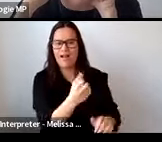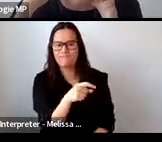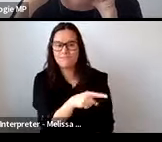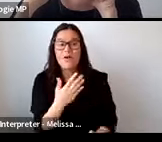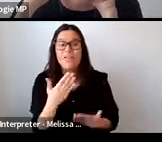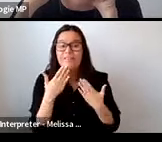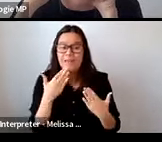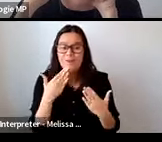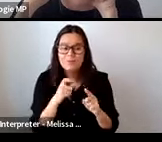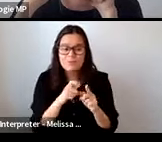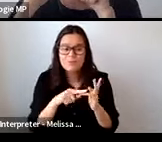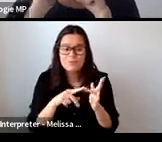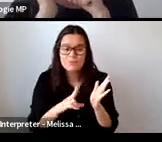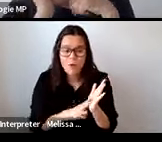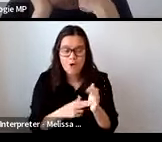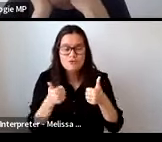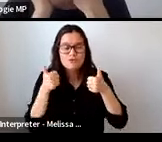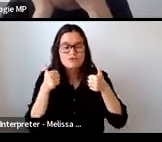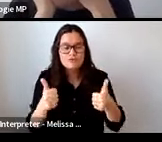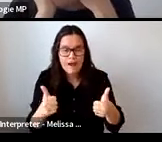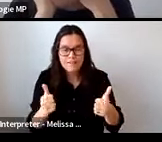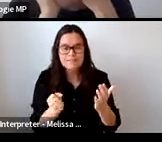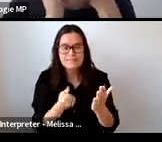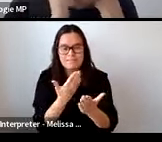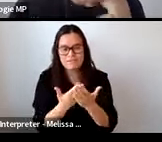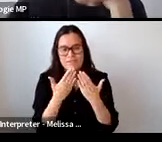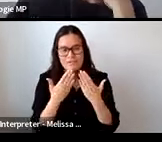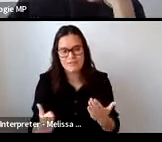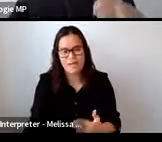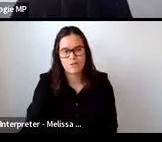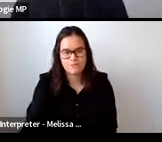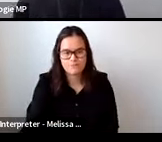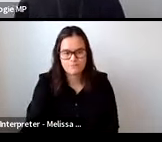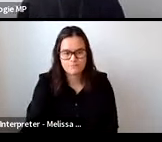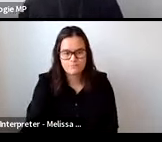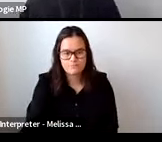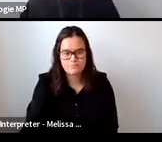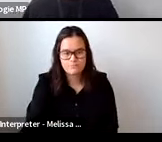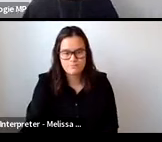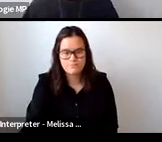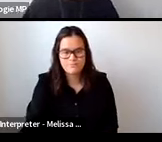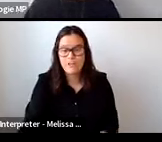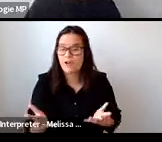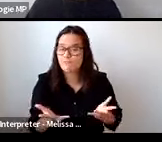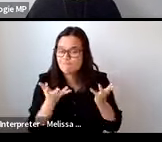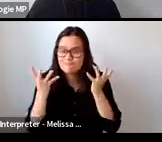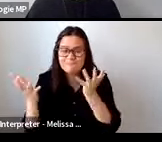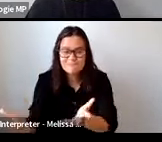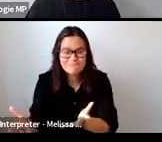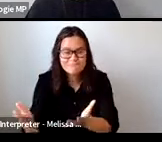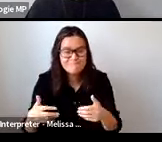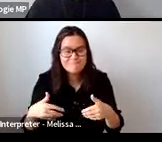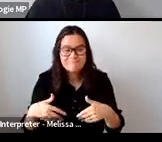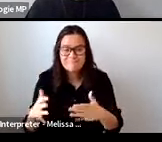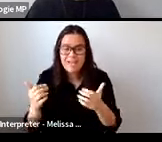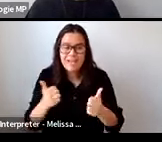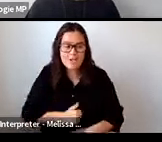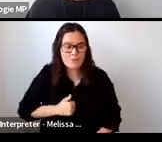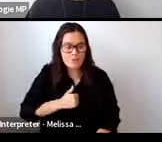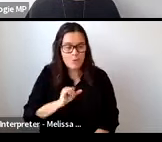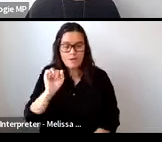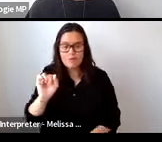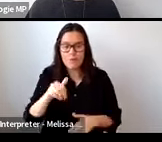much. Great submission, very useful for us. So go well, enjoy the rest of your day,